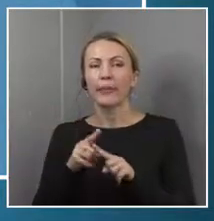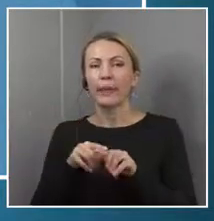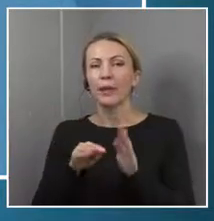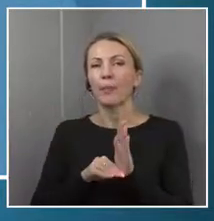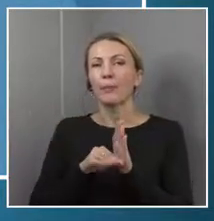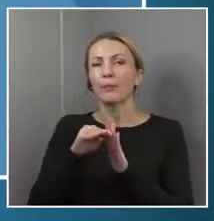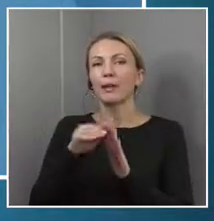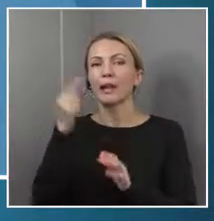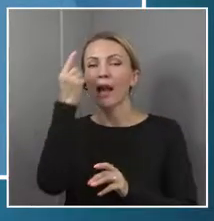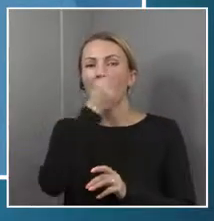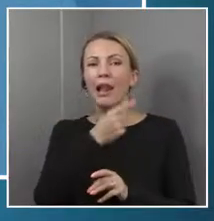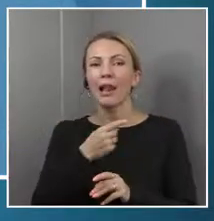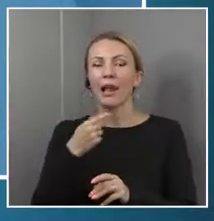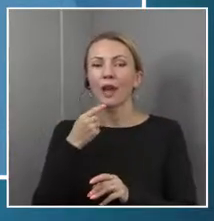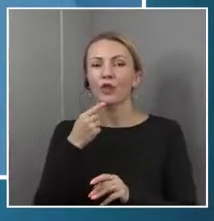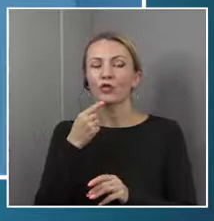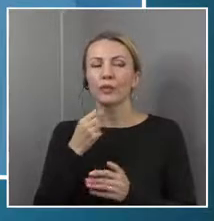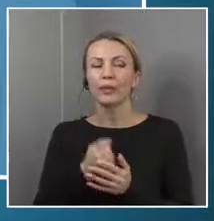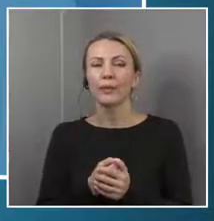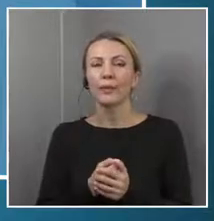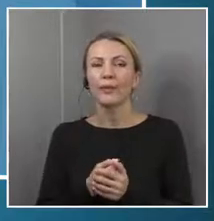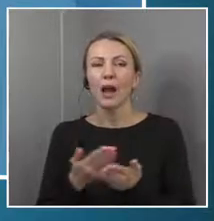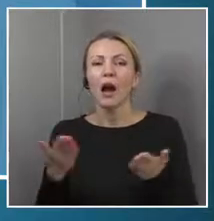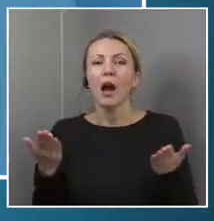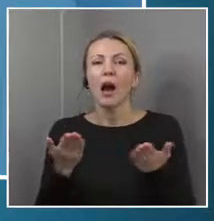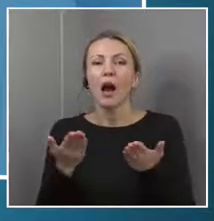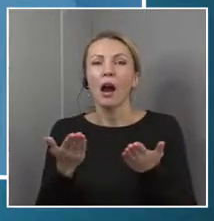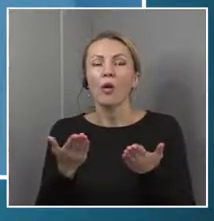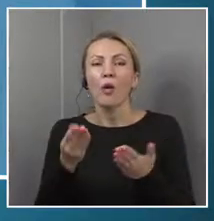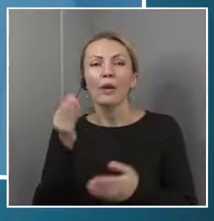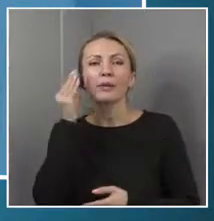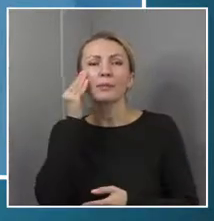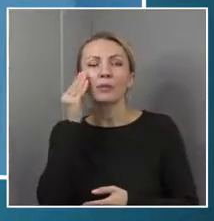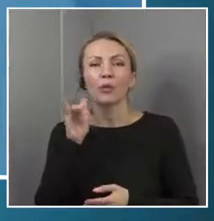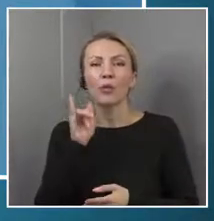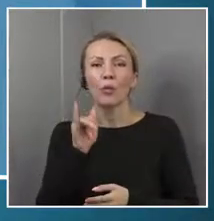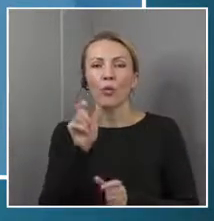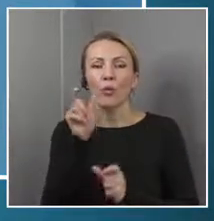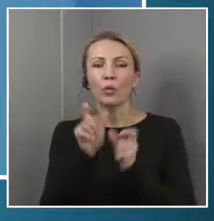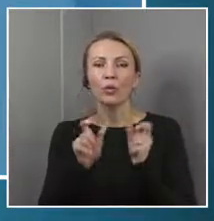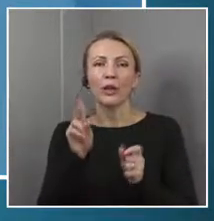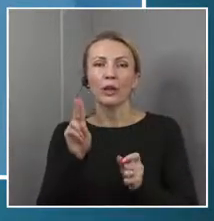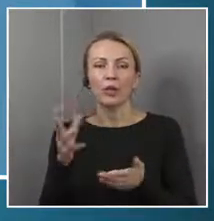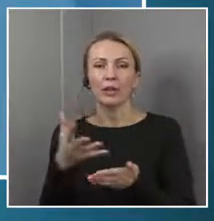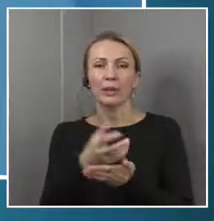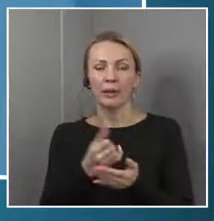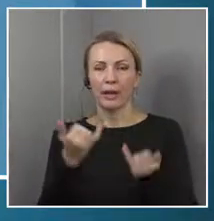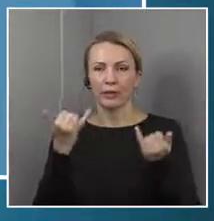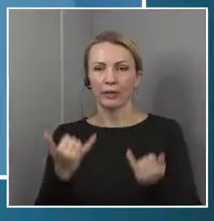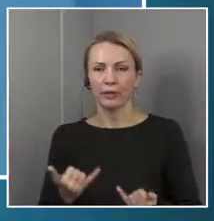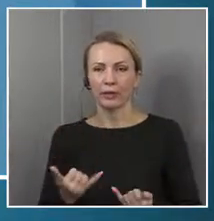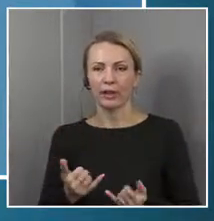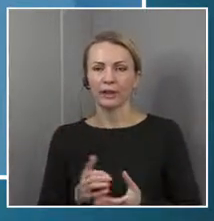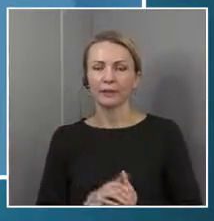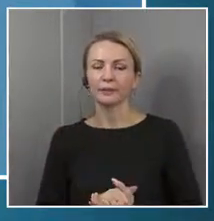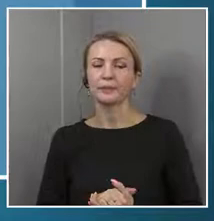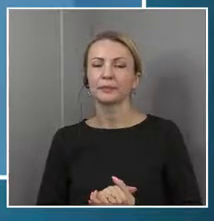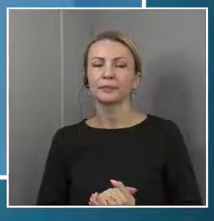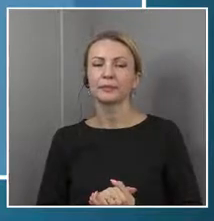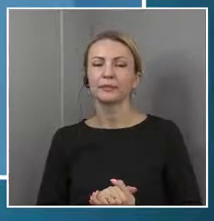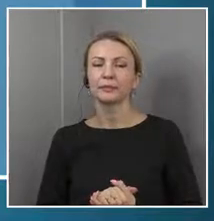collections, and I want to do the same, and it increases their personal rating. What drives